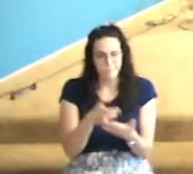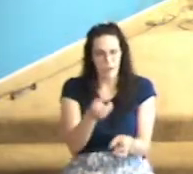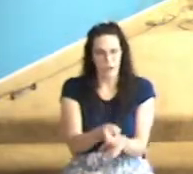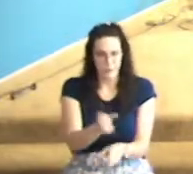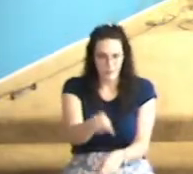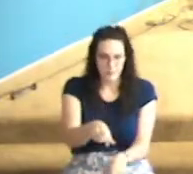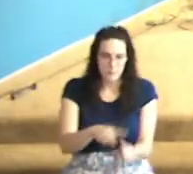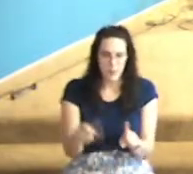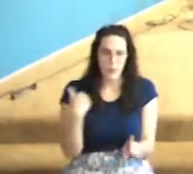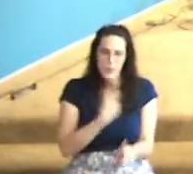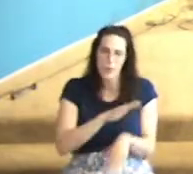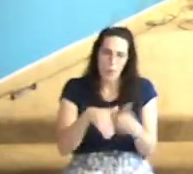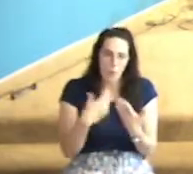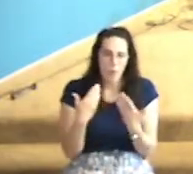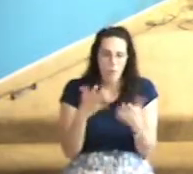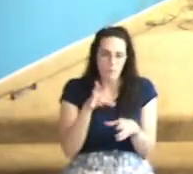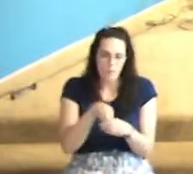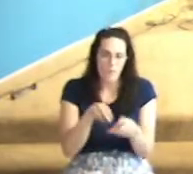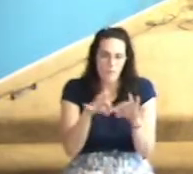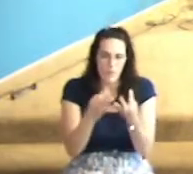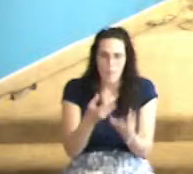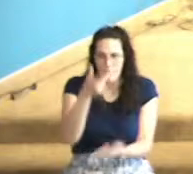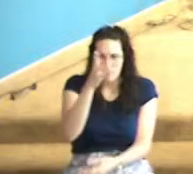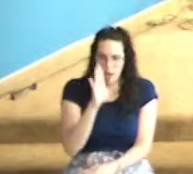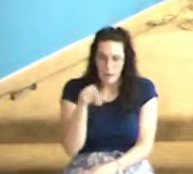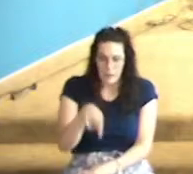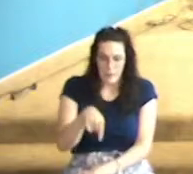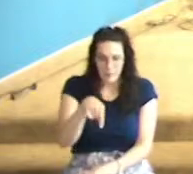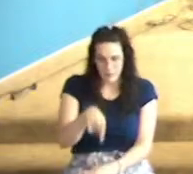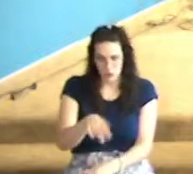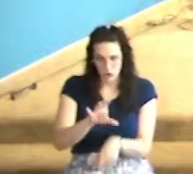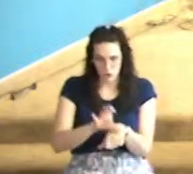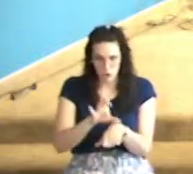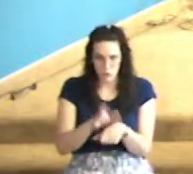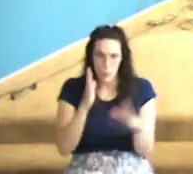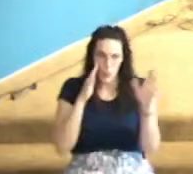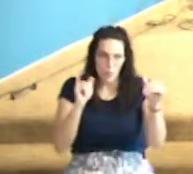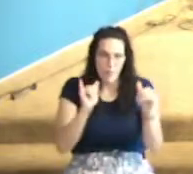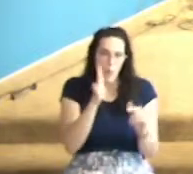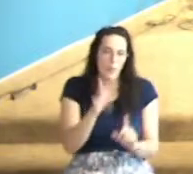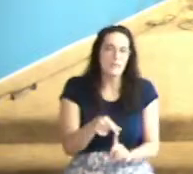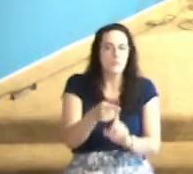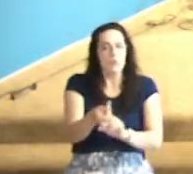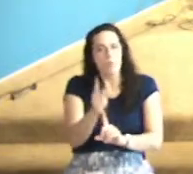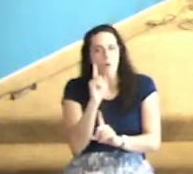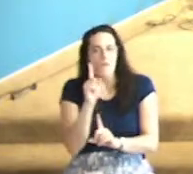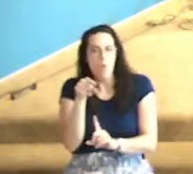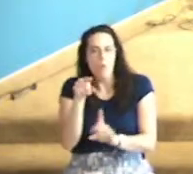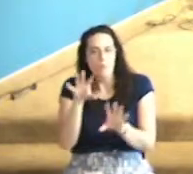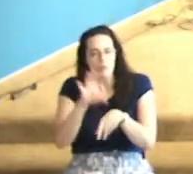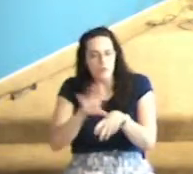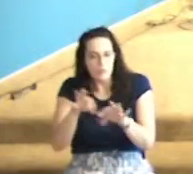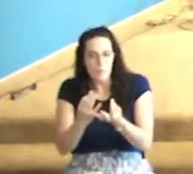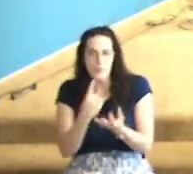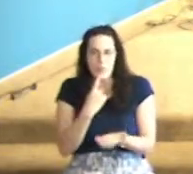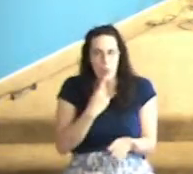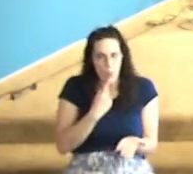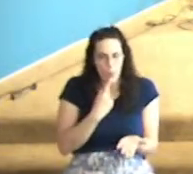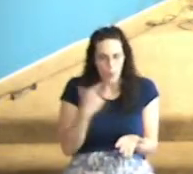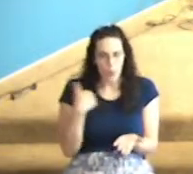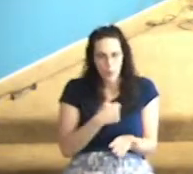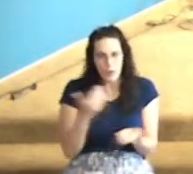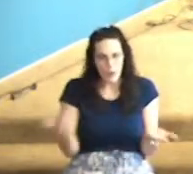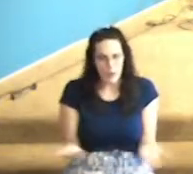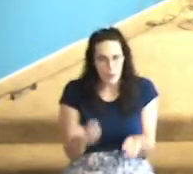play. We are the family of God, this church. And so we're hoping that that'll be a special moment for our church family to say, we